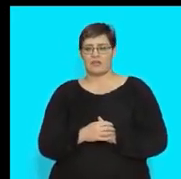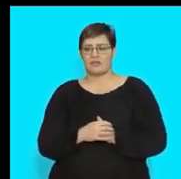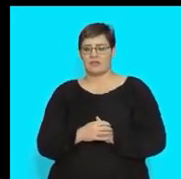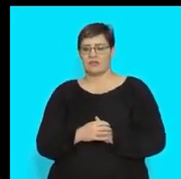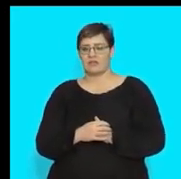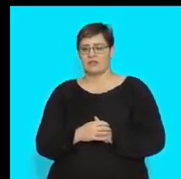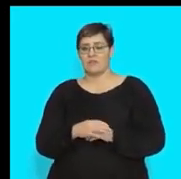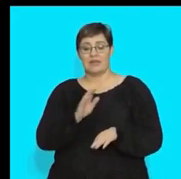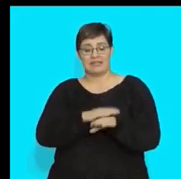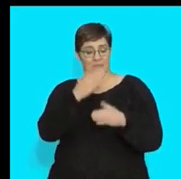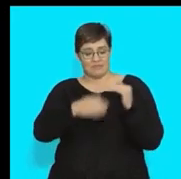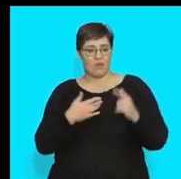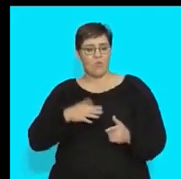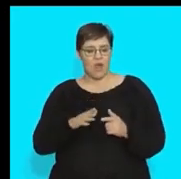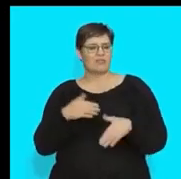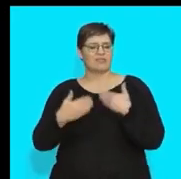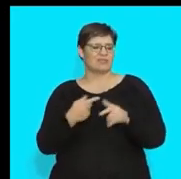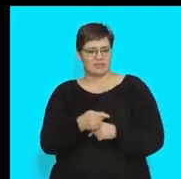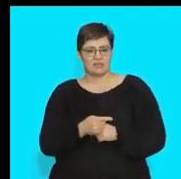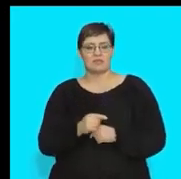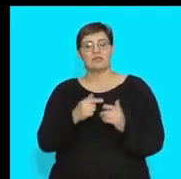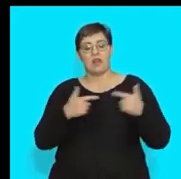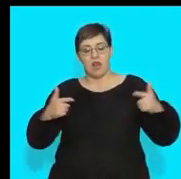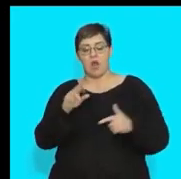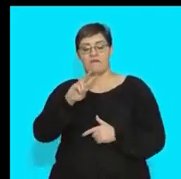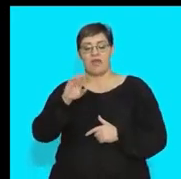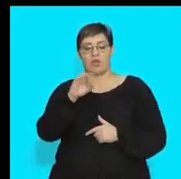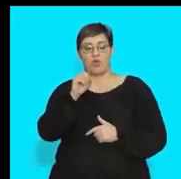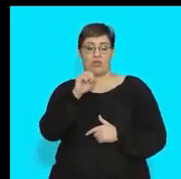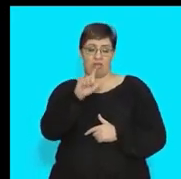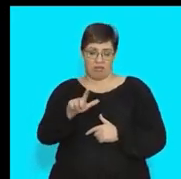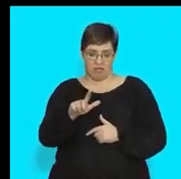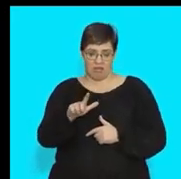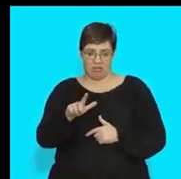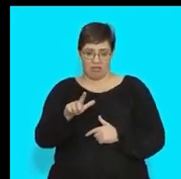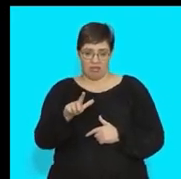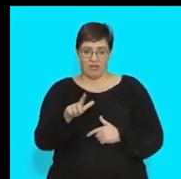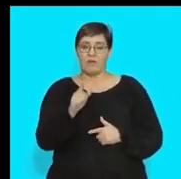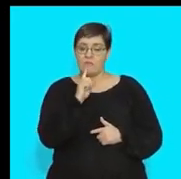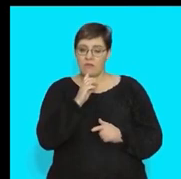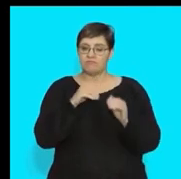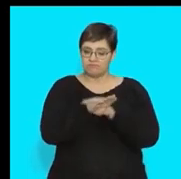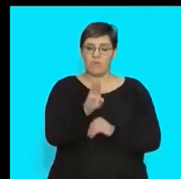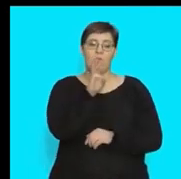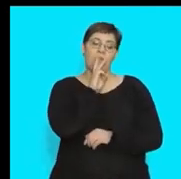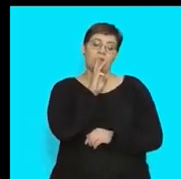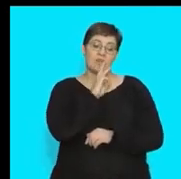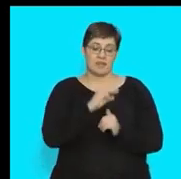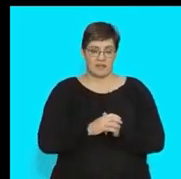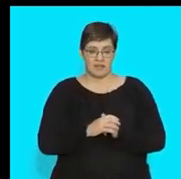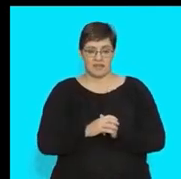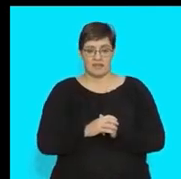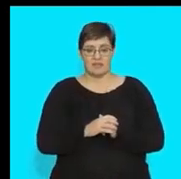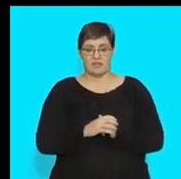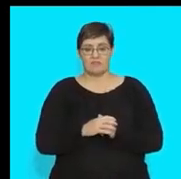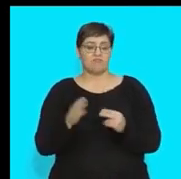here? Now, we're running out of time, so I just want to go. The large vacuole, you could have said to store